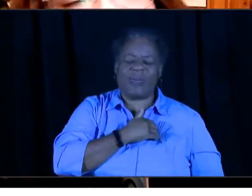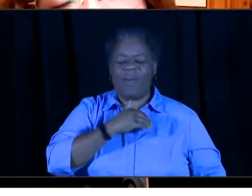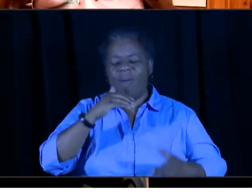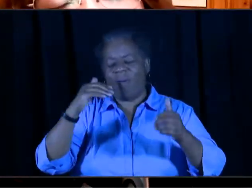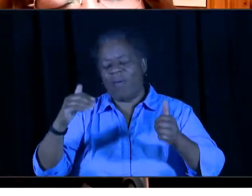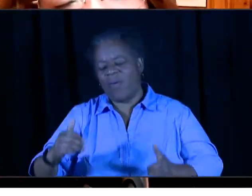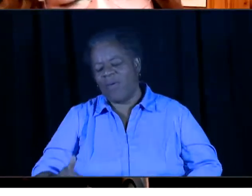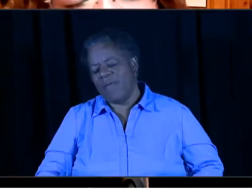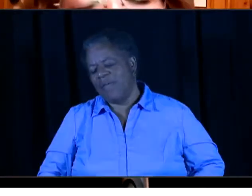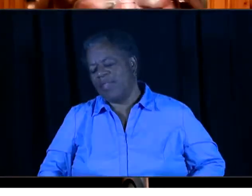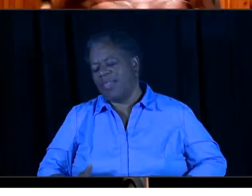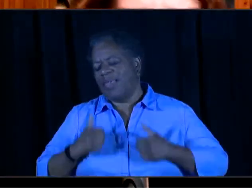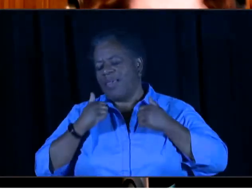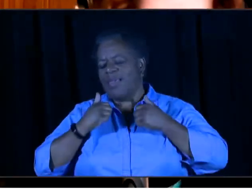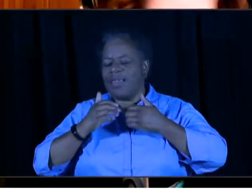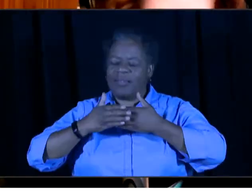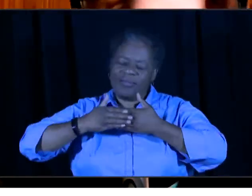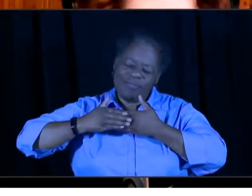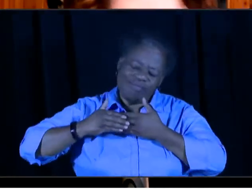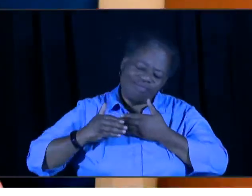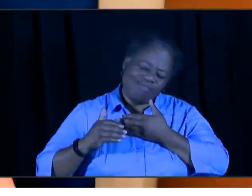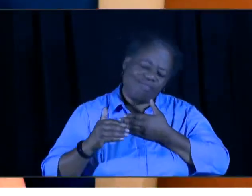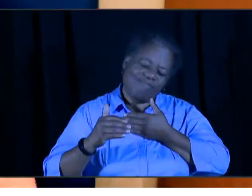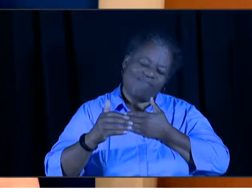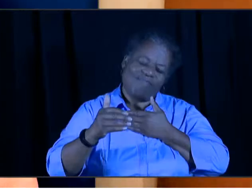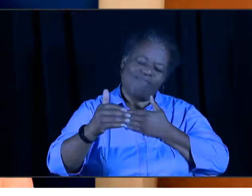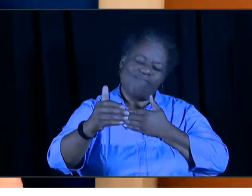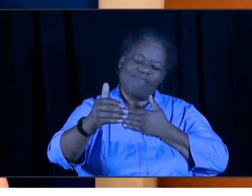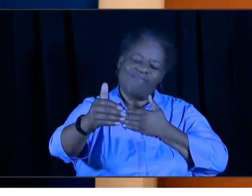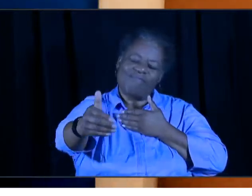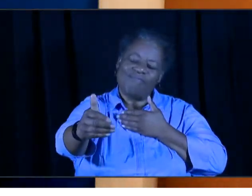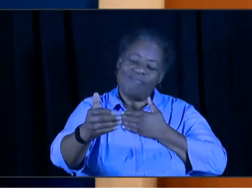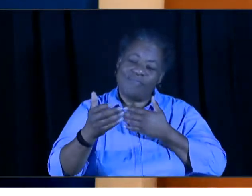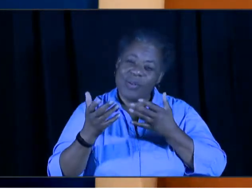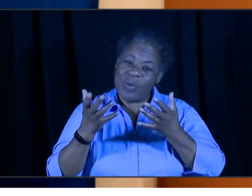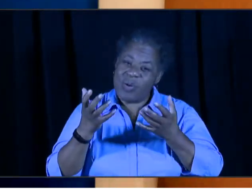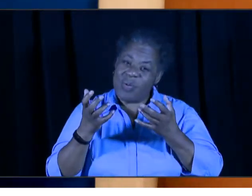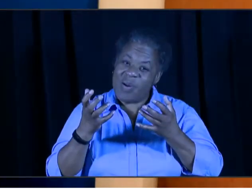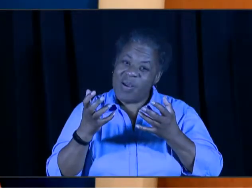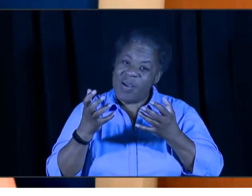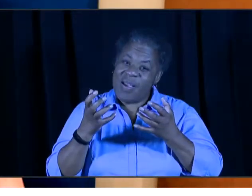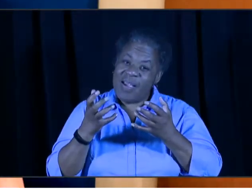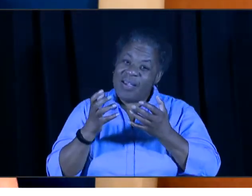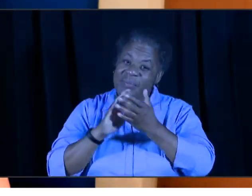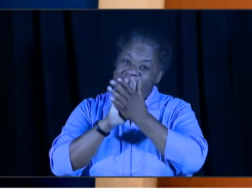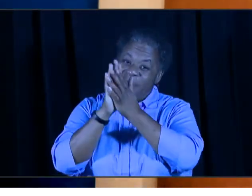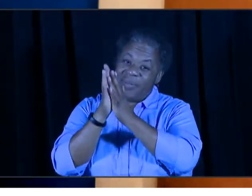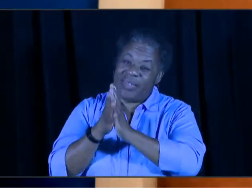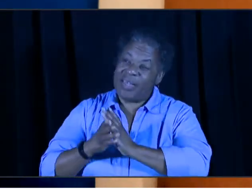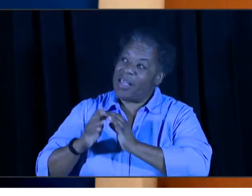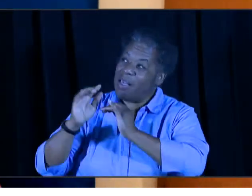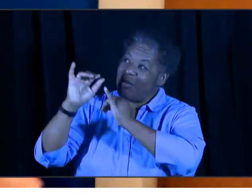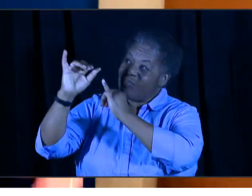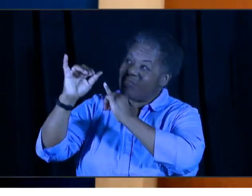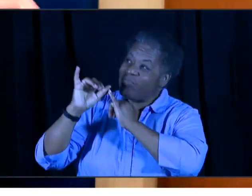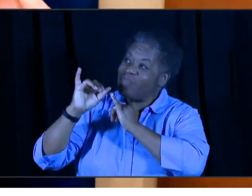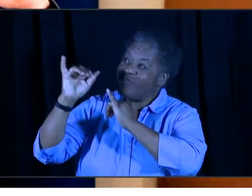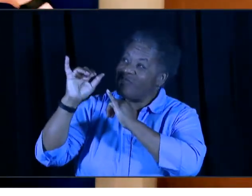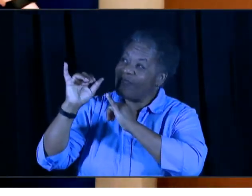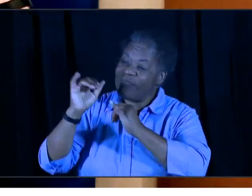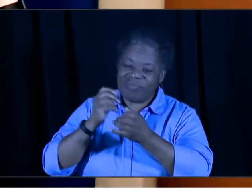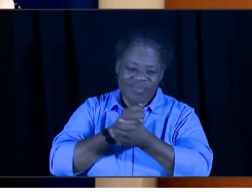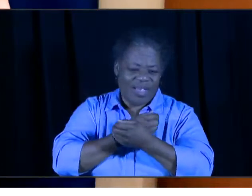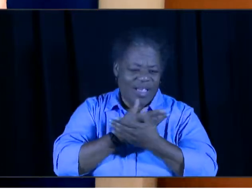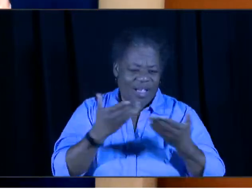will live. Oh, to be like you, I give all I